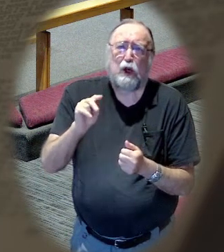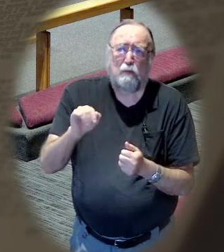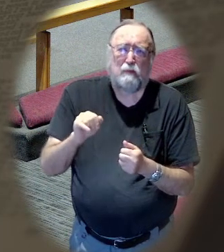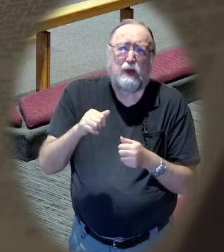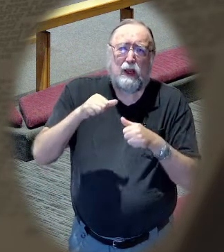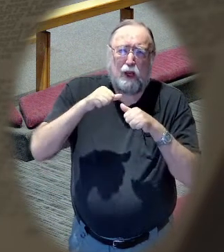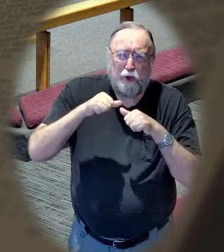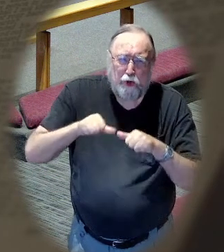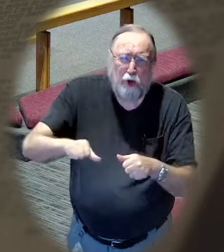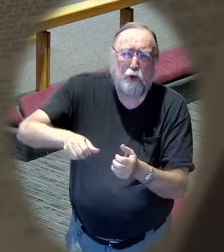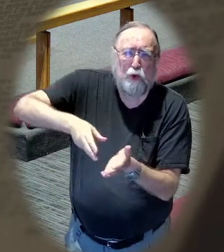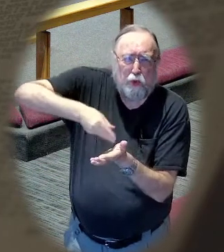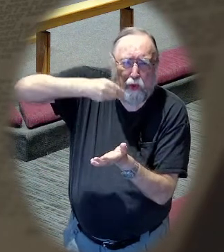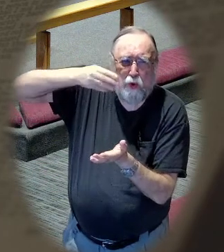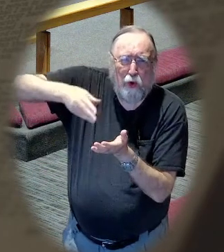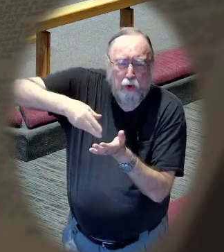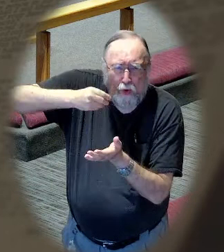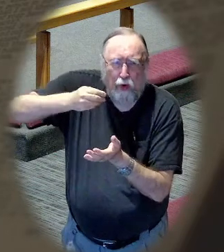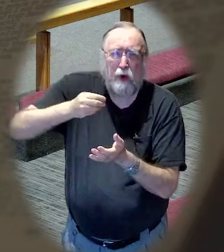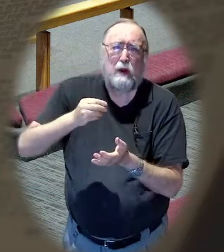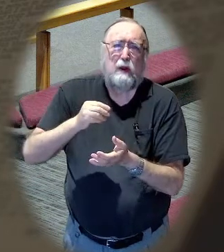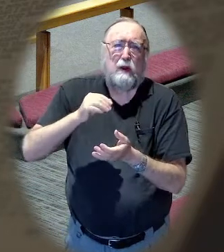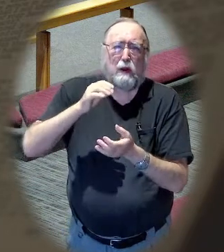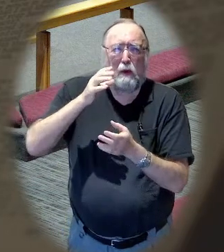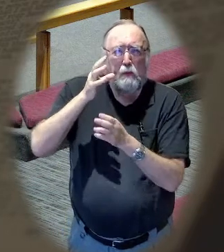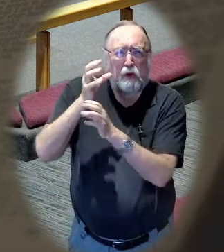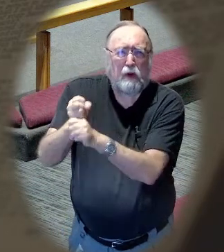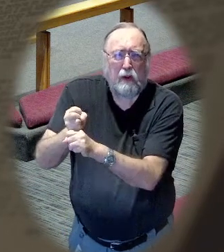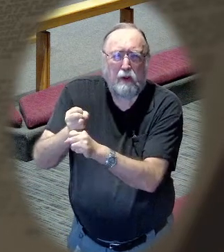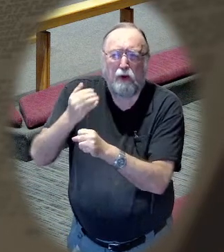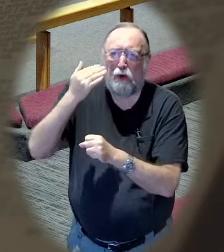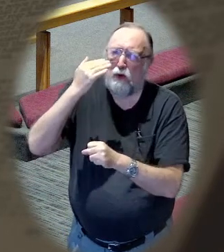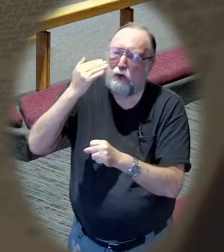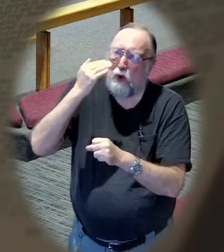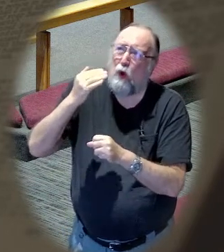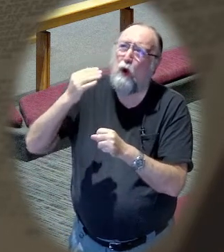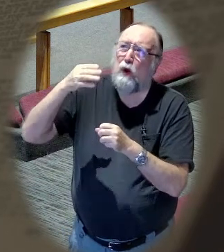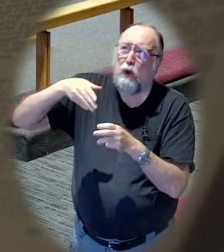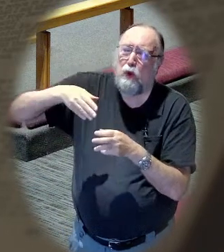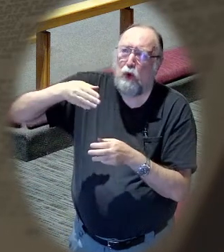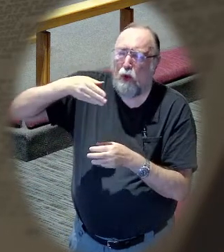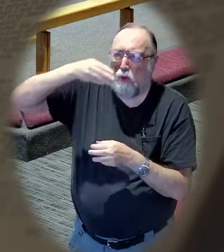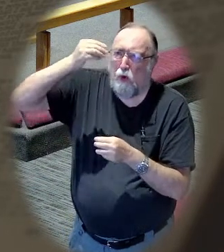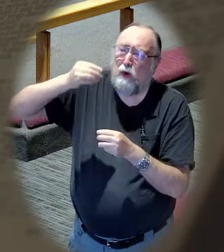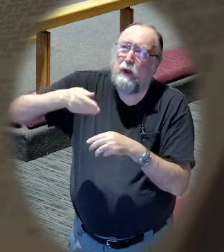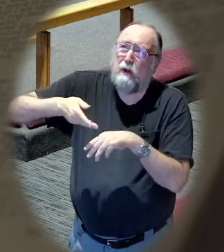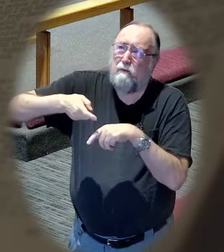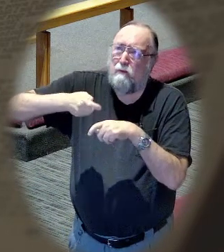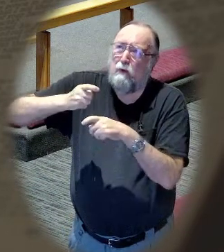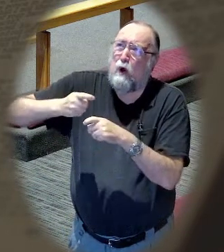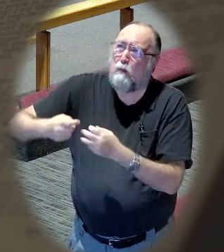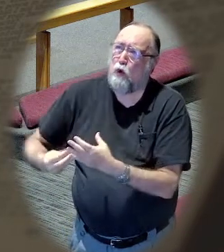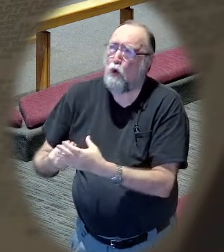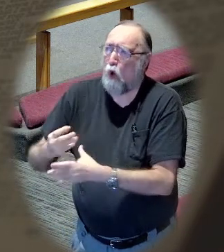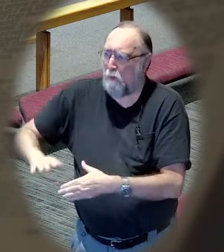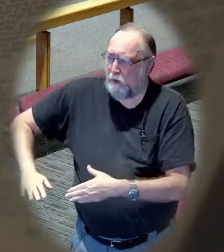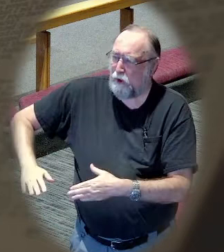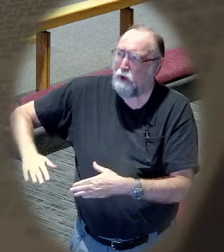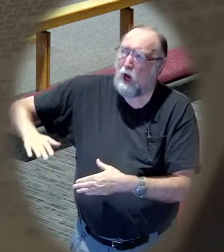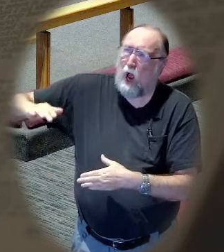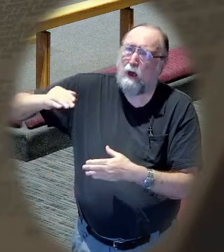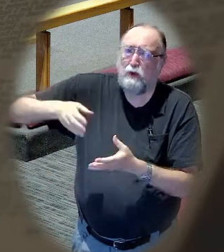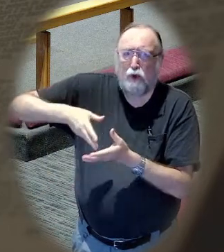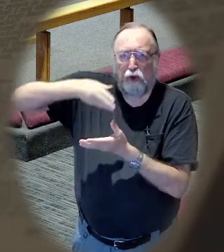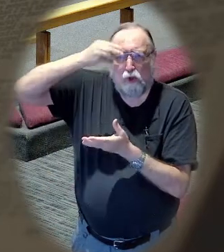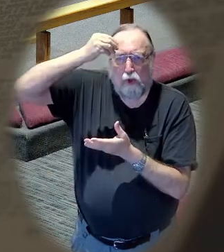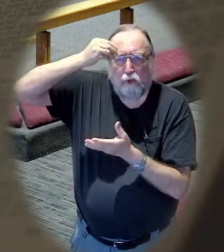have learned and have firmly believed, knowing from whom you learned it, and how from childhood you have been acquainted with the sacred writings, which are